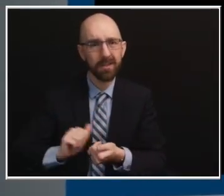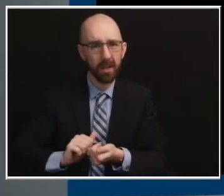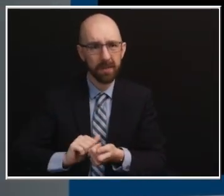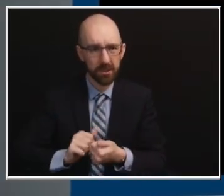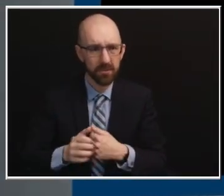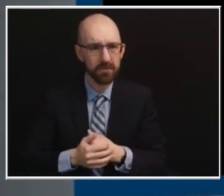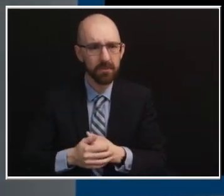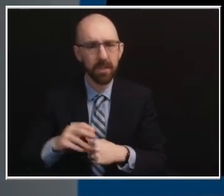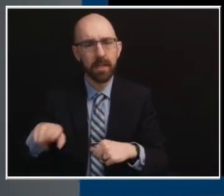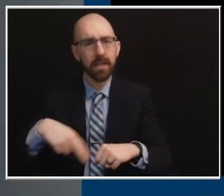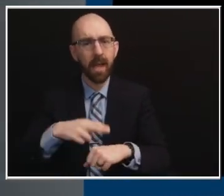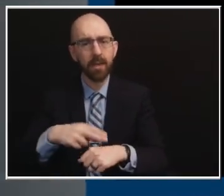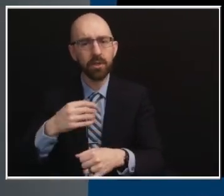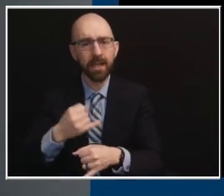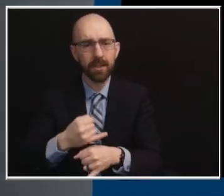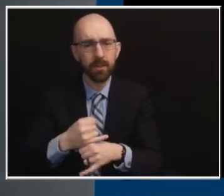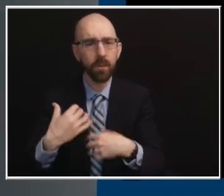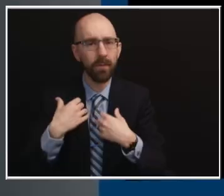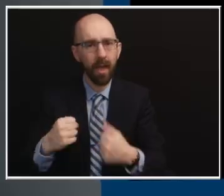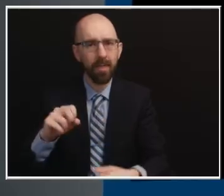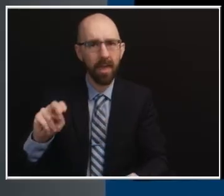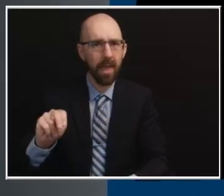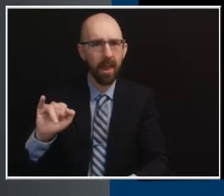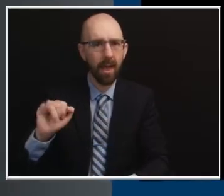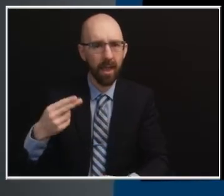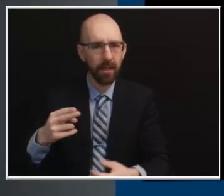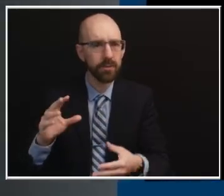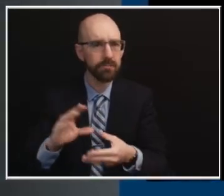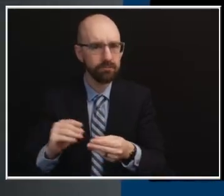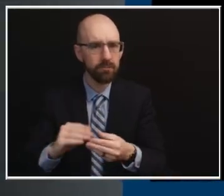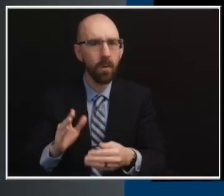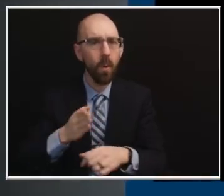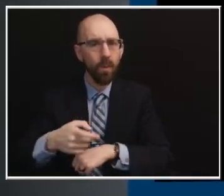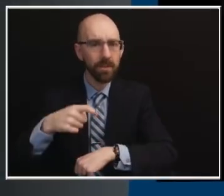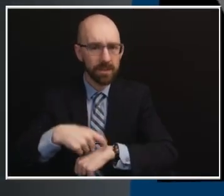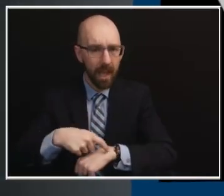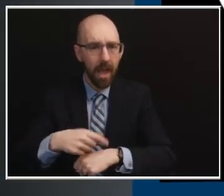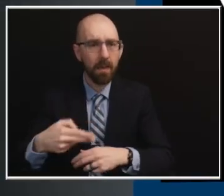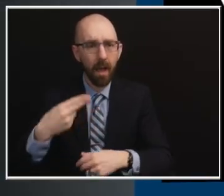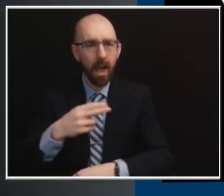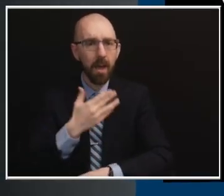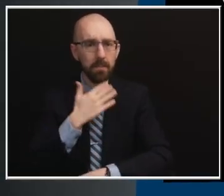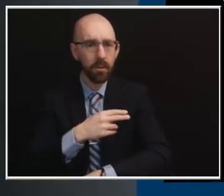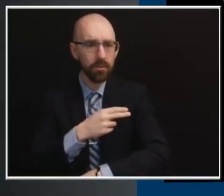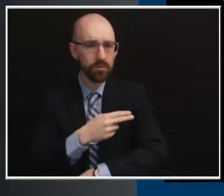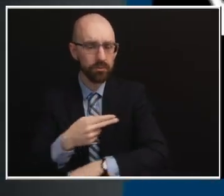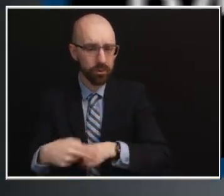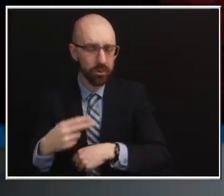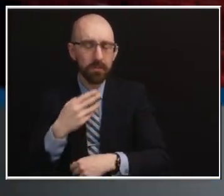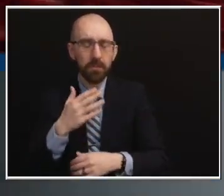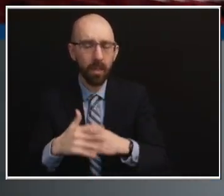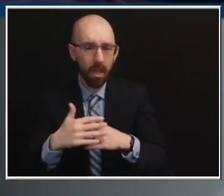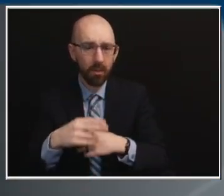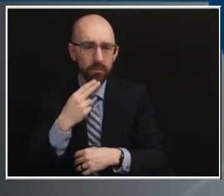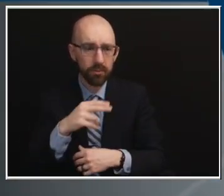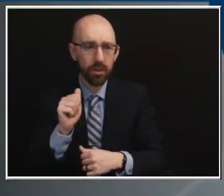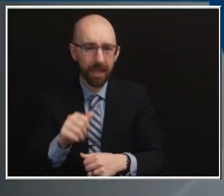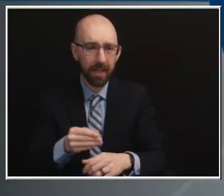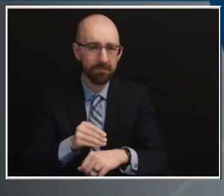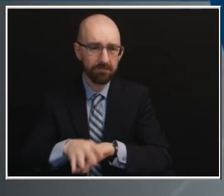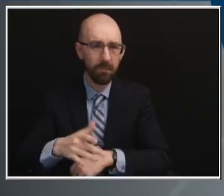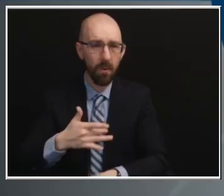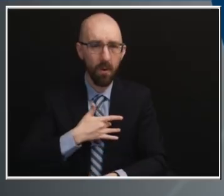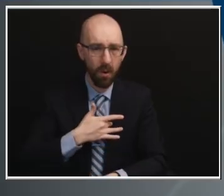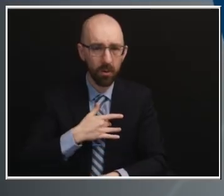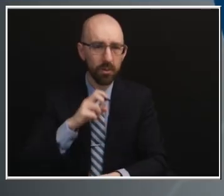National Institutes of Health says over time, high blood sugar can damage the blood vessels and nerves controlling your heart. The CDC says